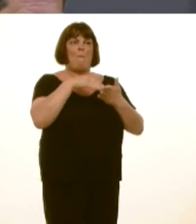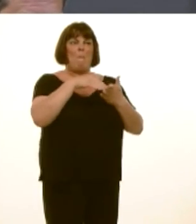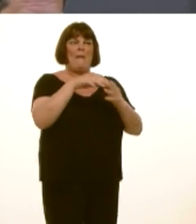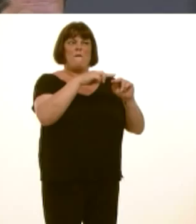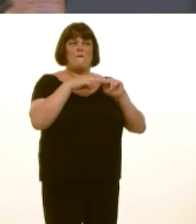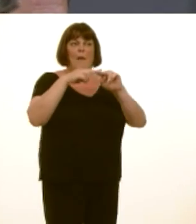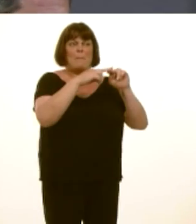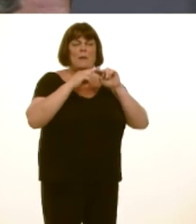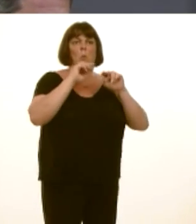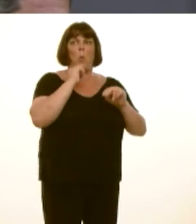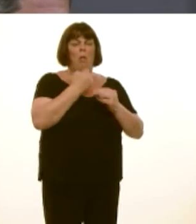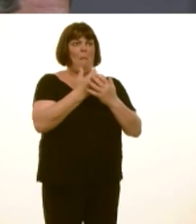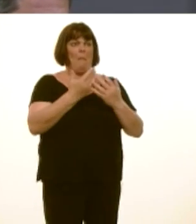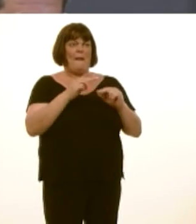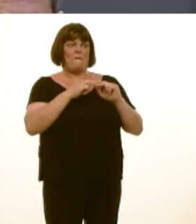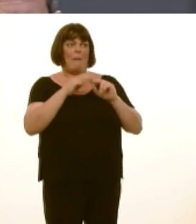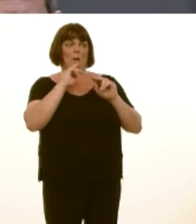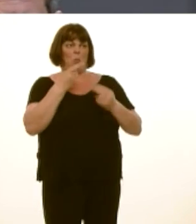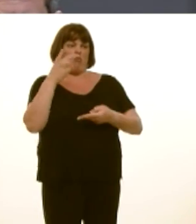with many families set to lose